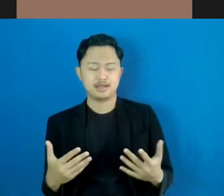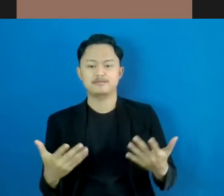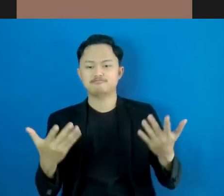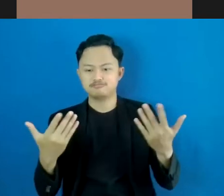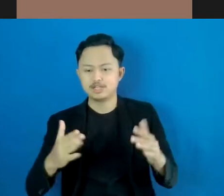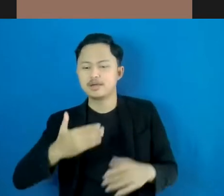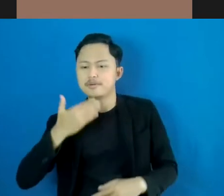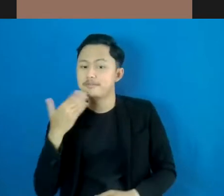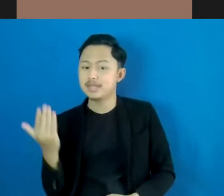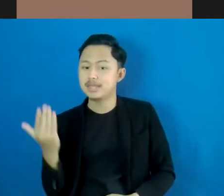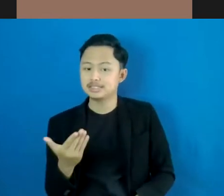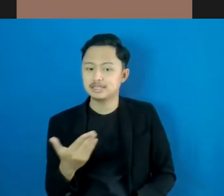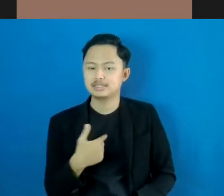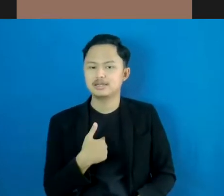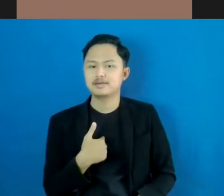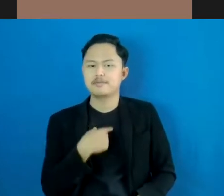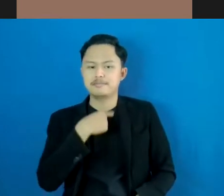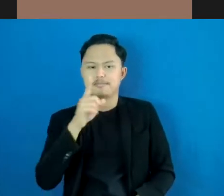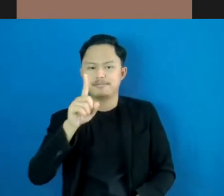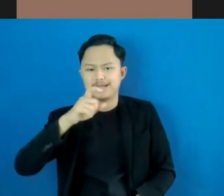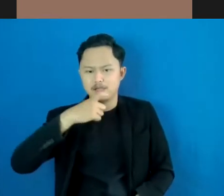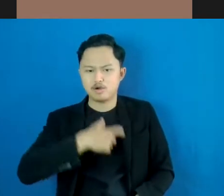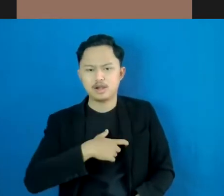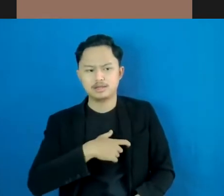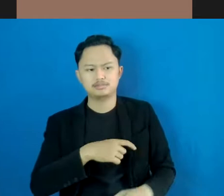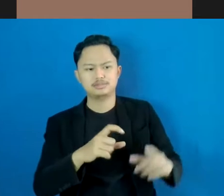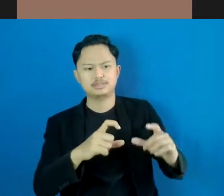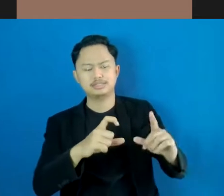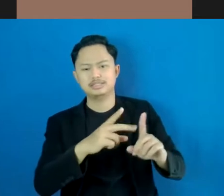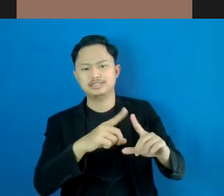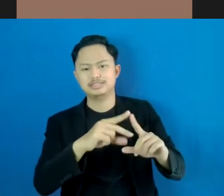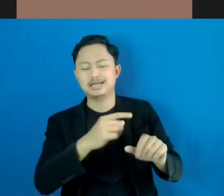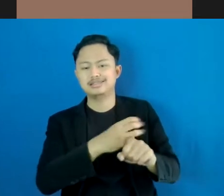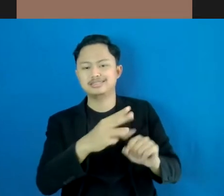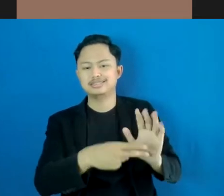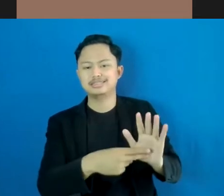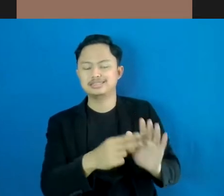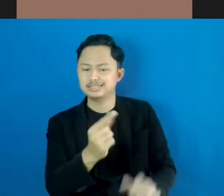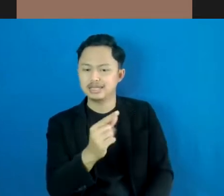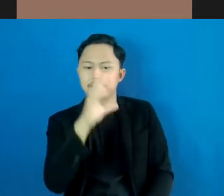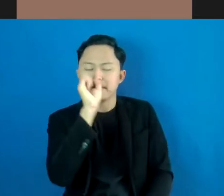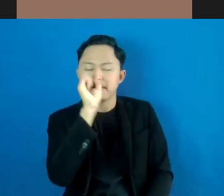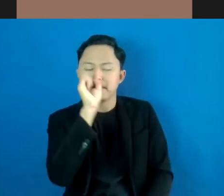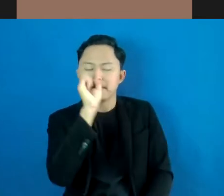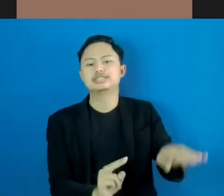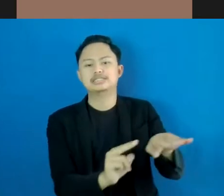have my manpower available in the depots. you see per kilometer cost of